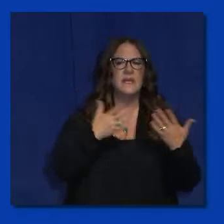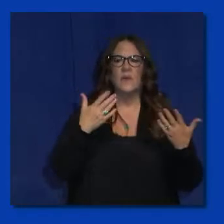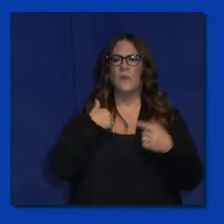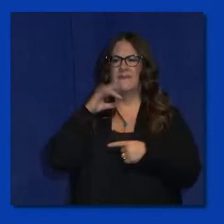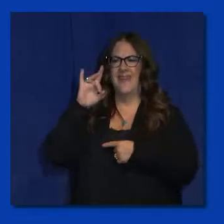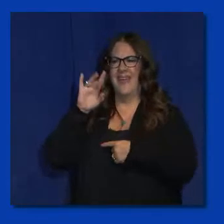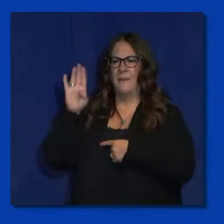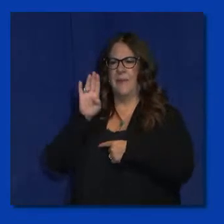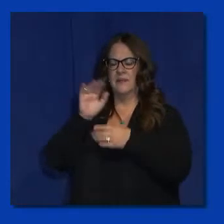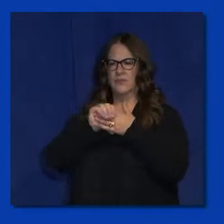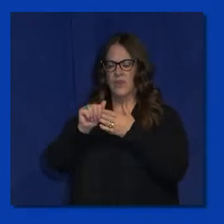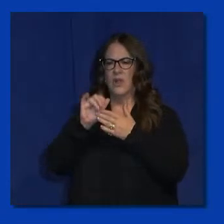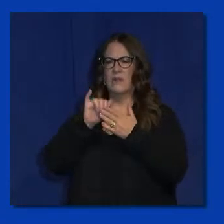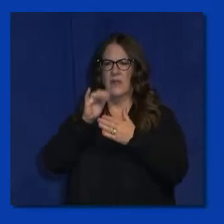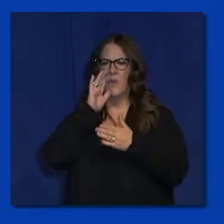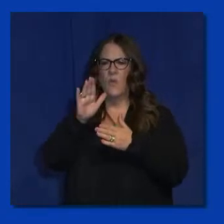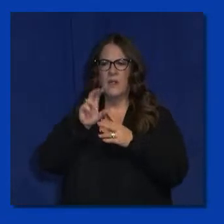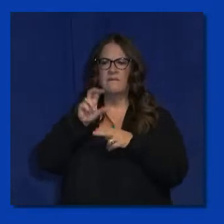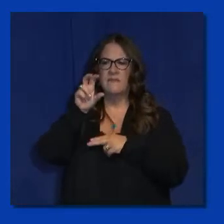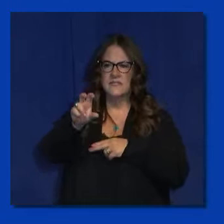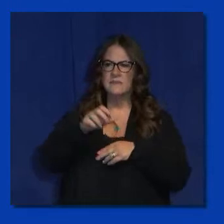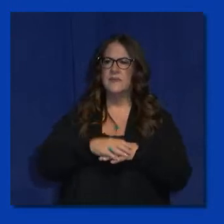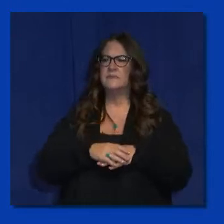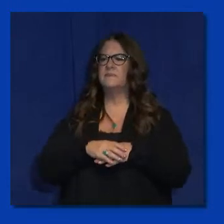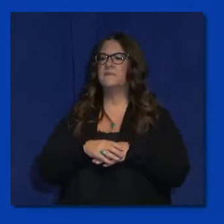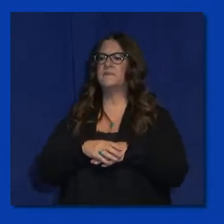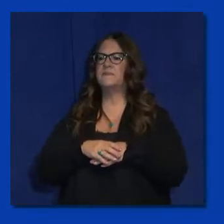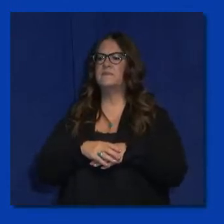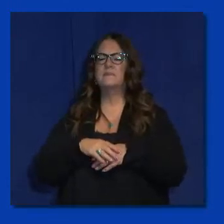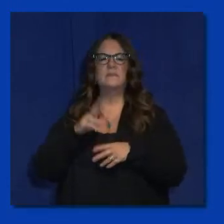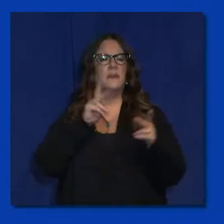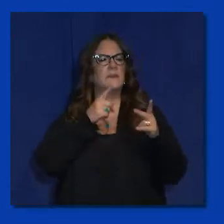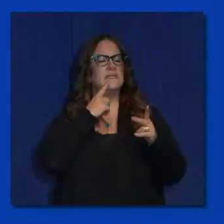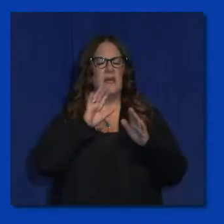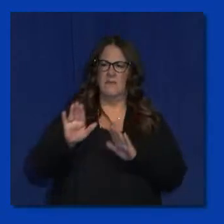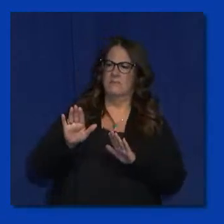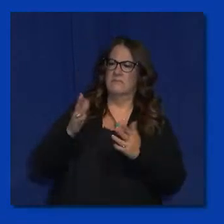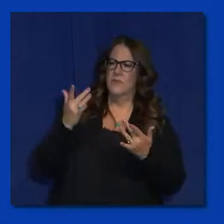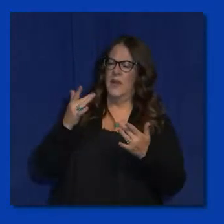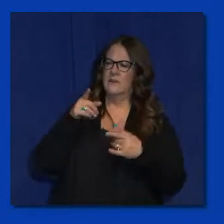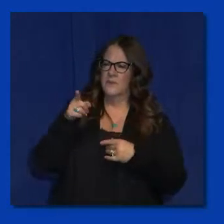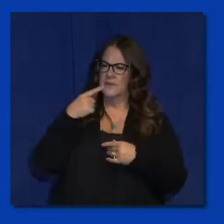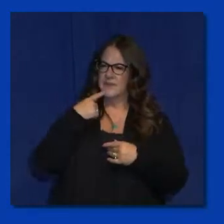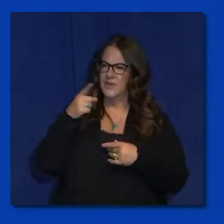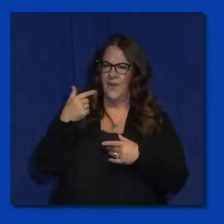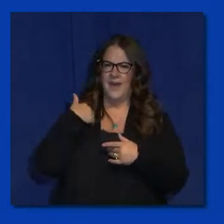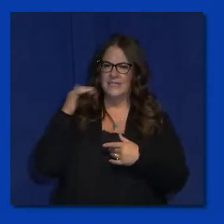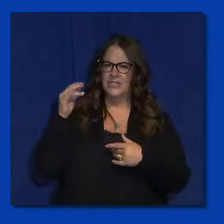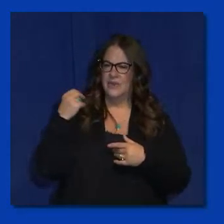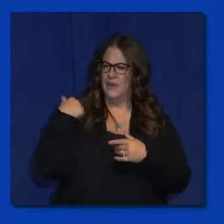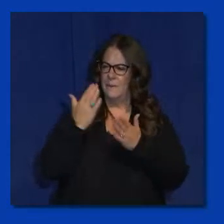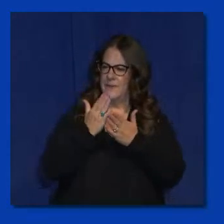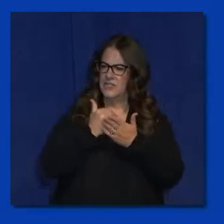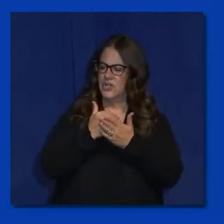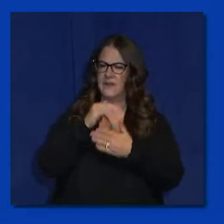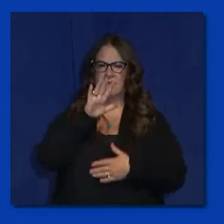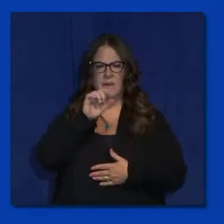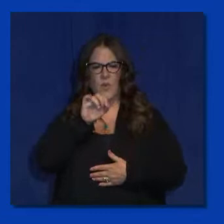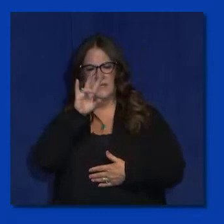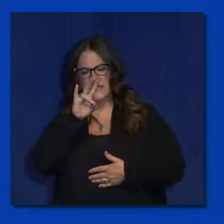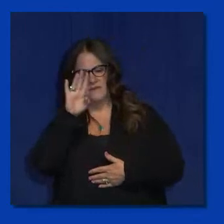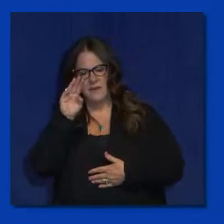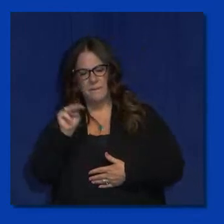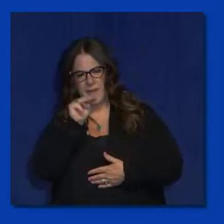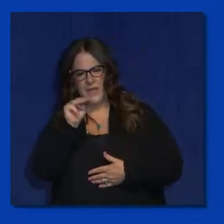of new investments for flexible block grants. People say, well, hold on. You had a January budget, showed about